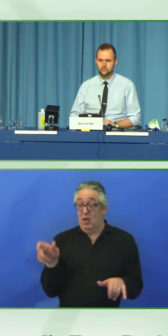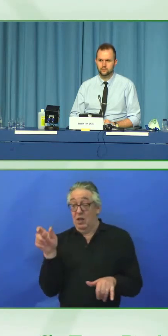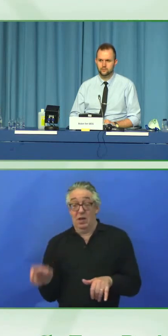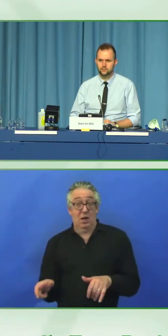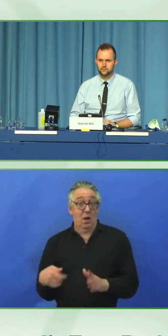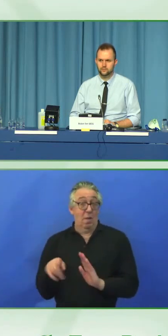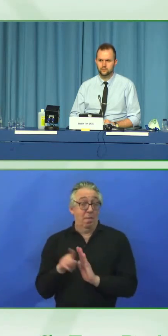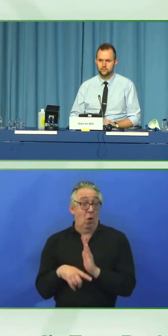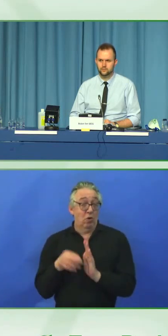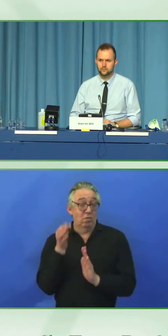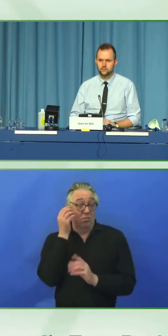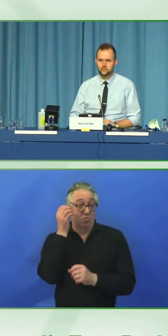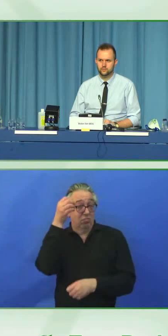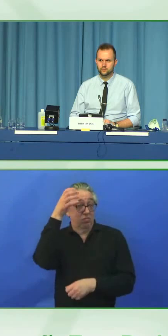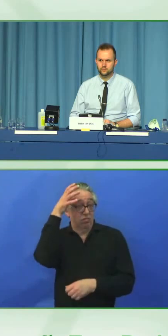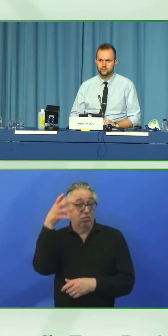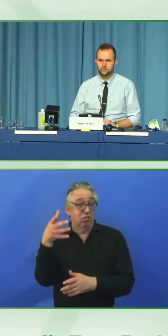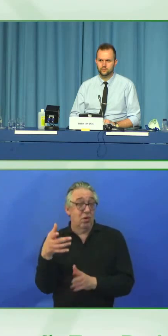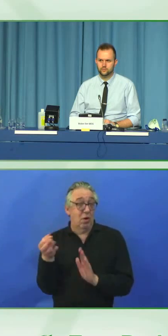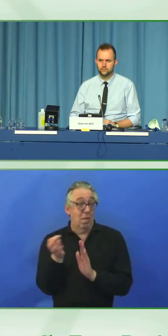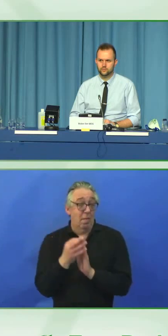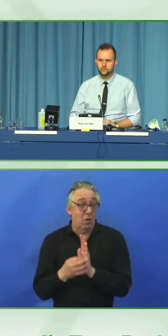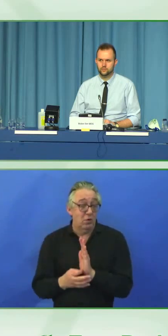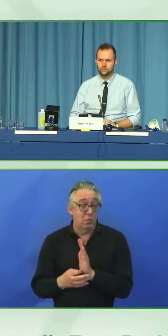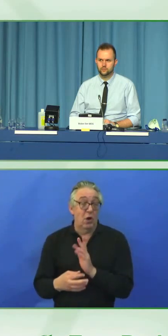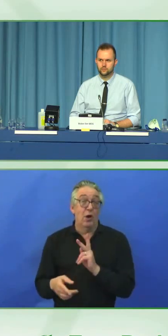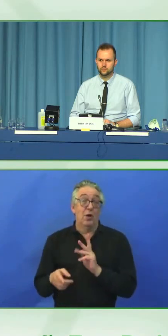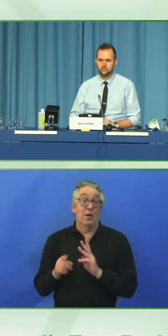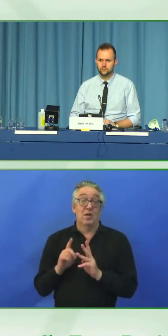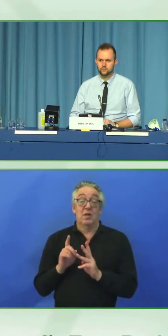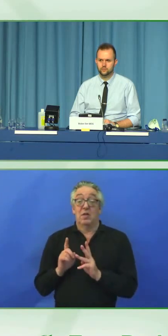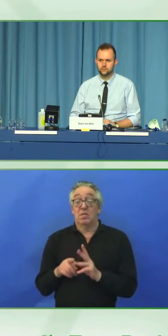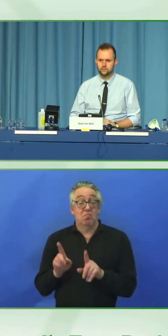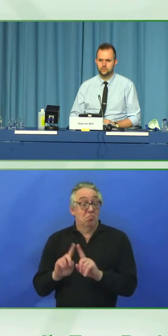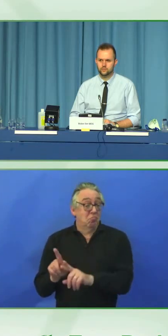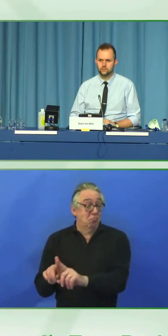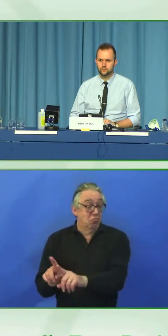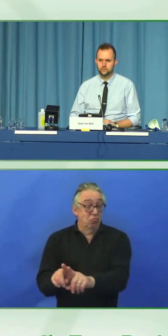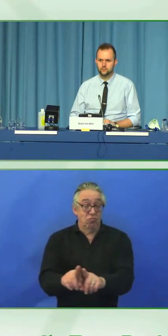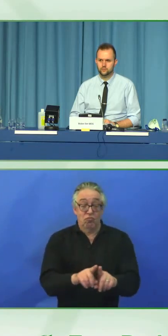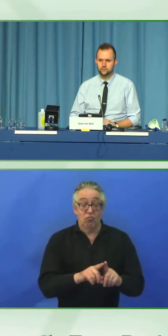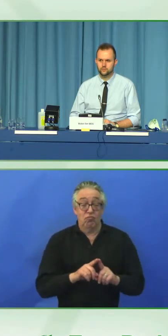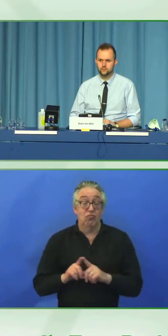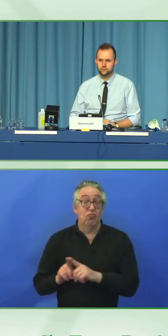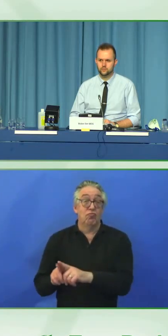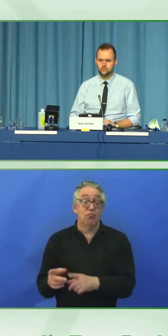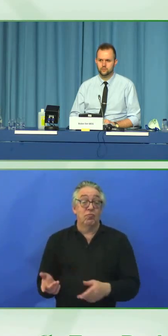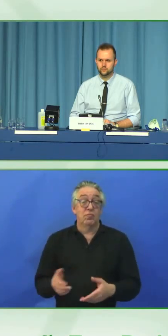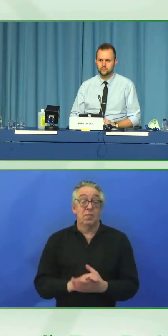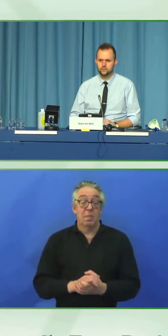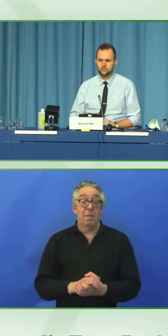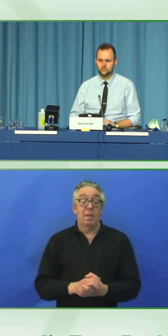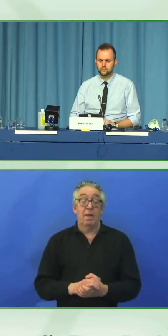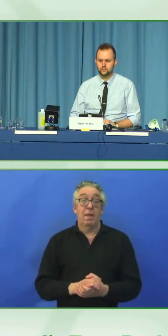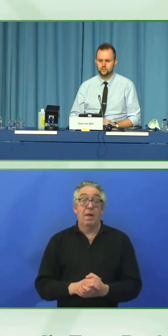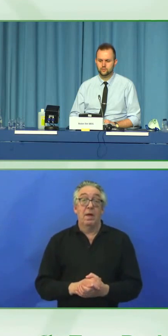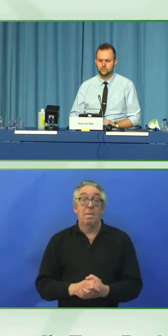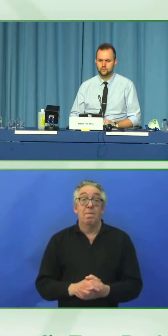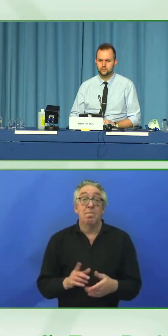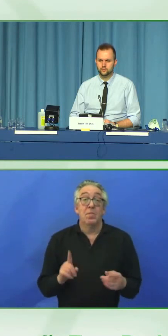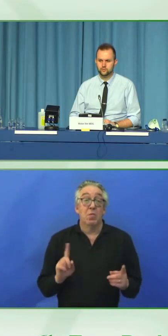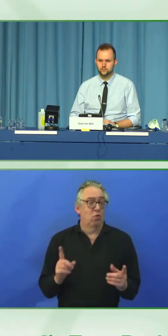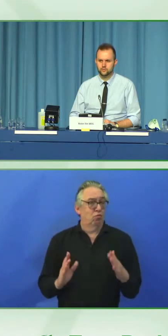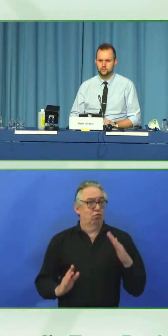all have this technical expertise to inform and to challenge the decisions that are being made at a very senior level, which affect